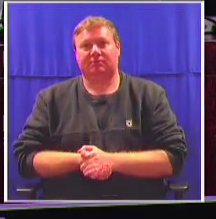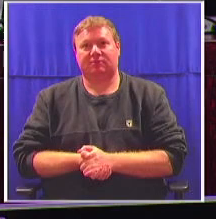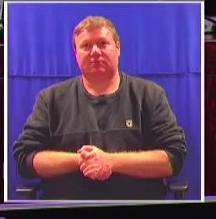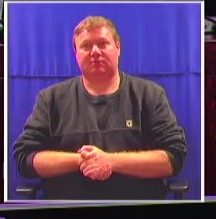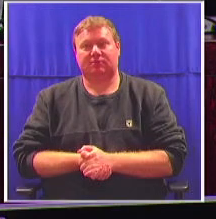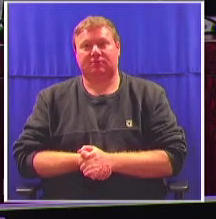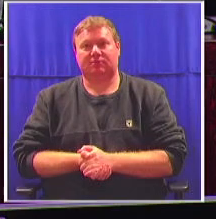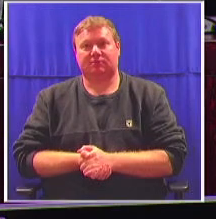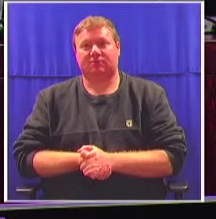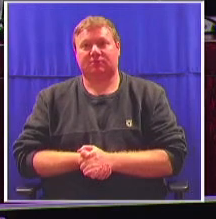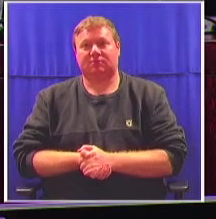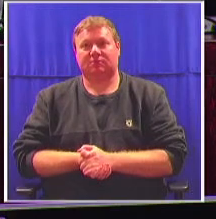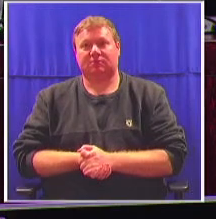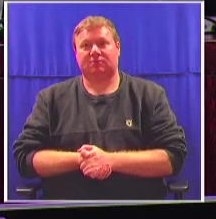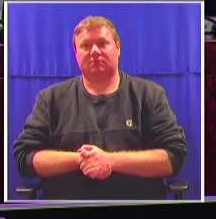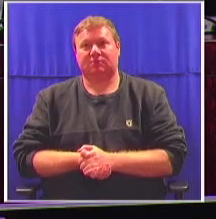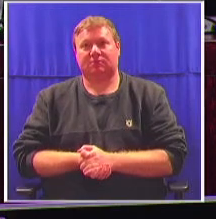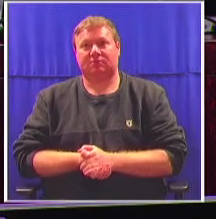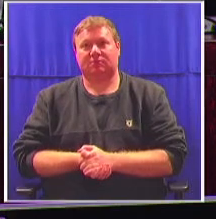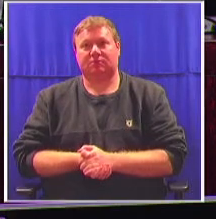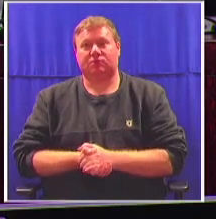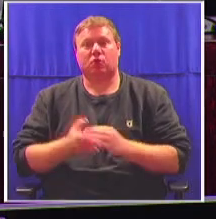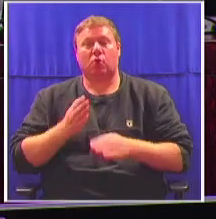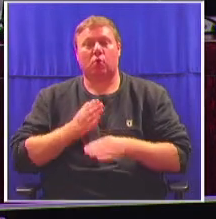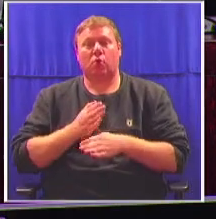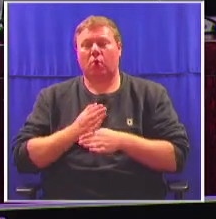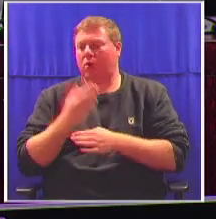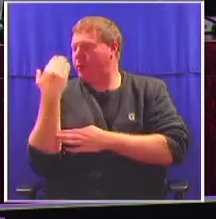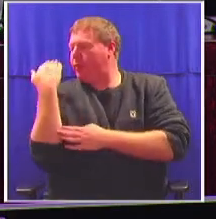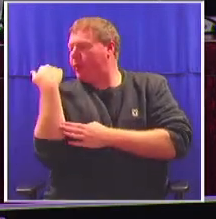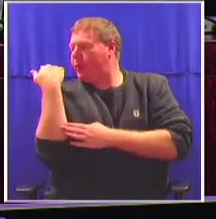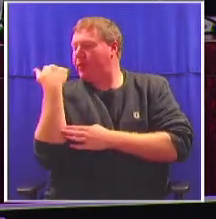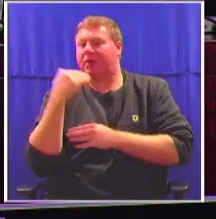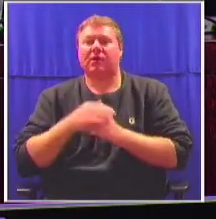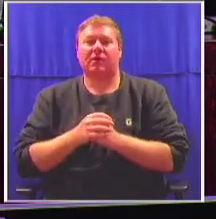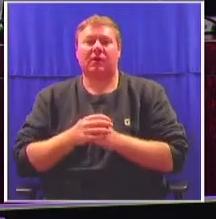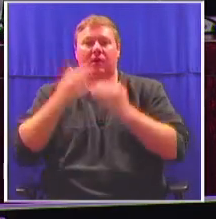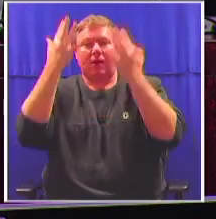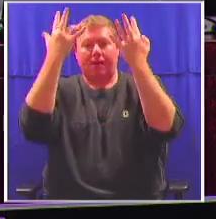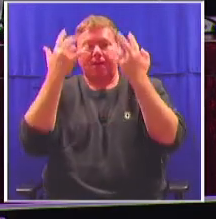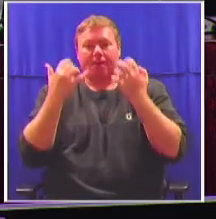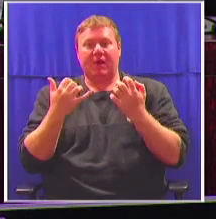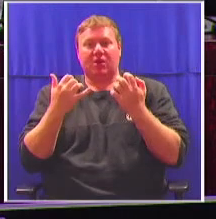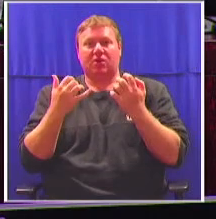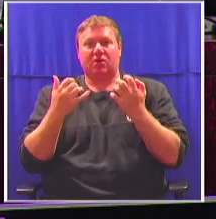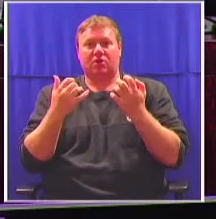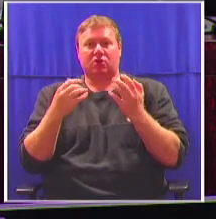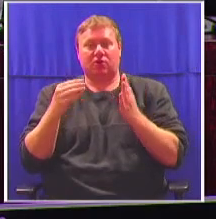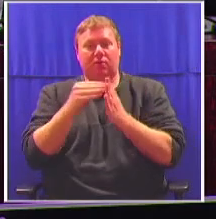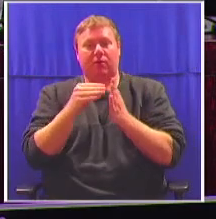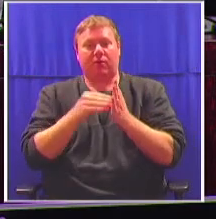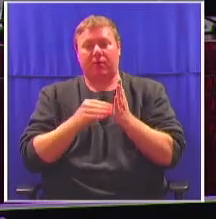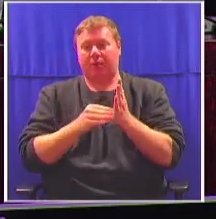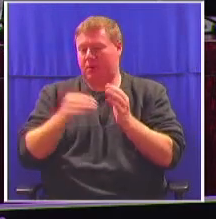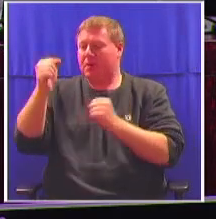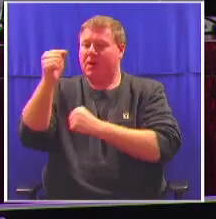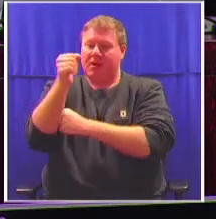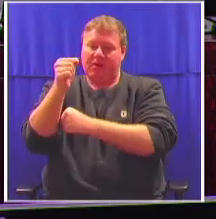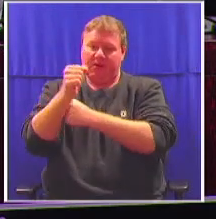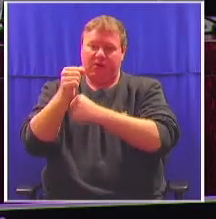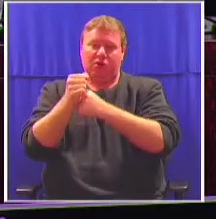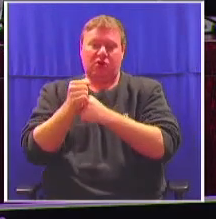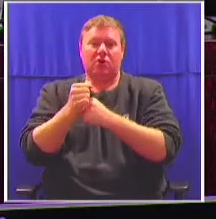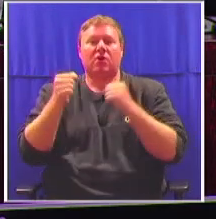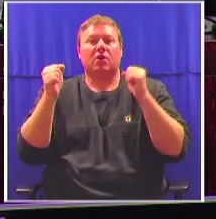In its most recent work, the budget facility for infrastructure approved